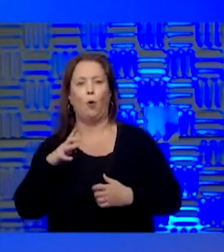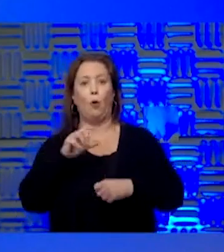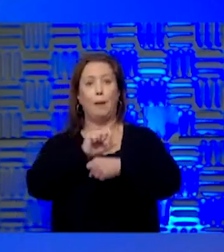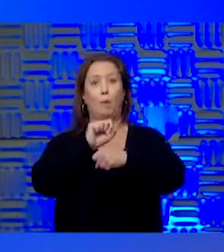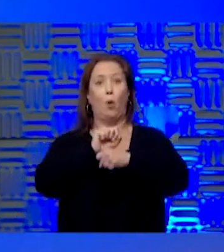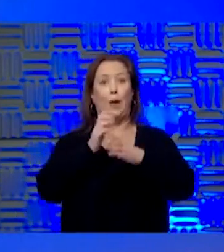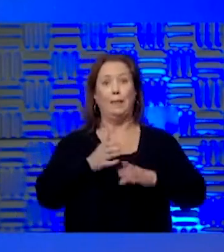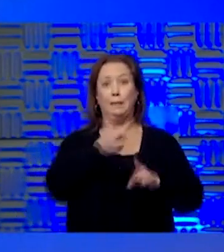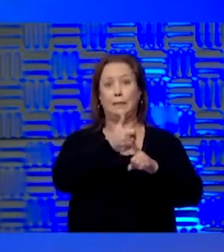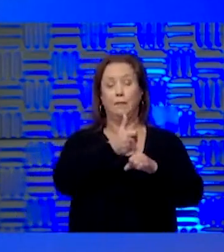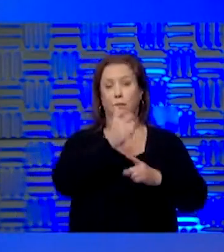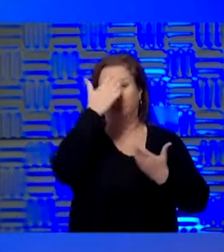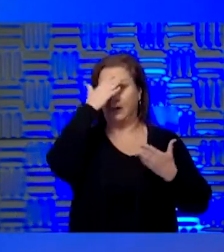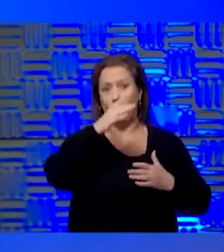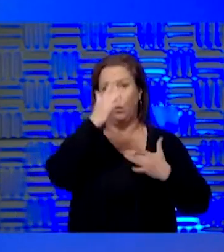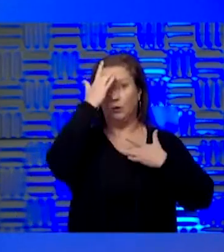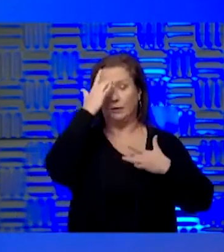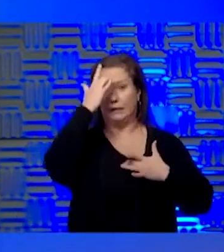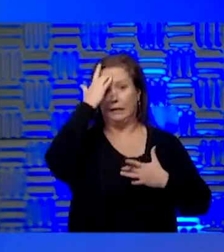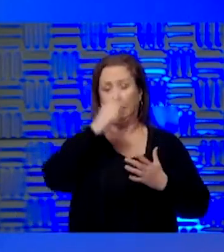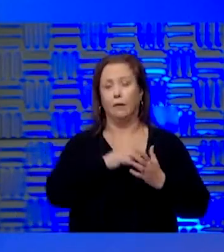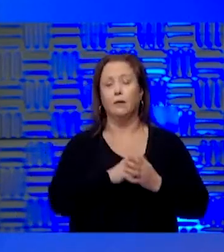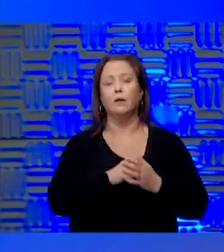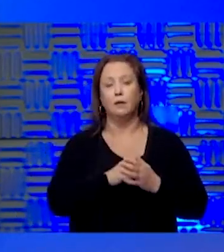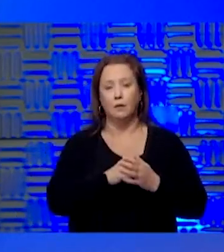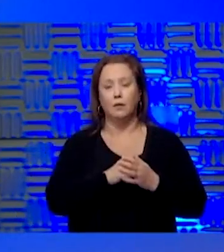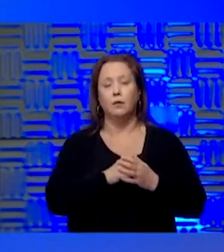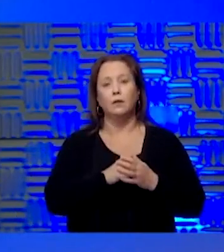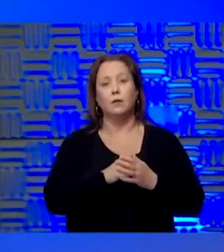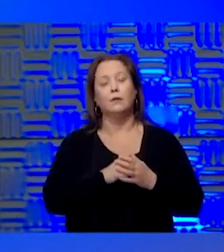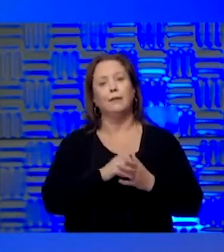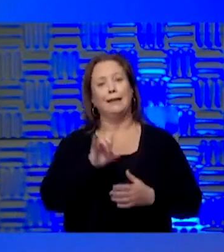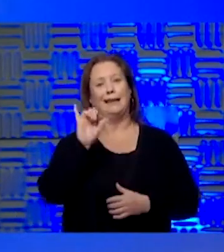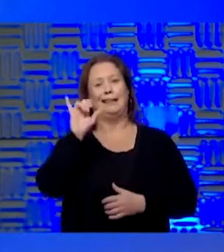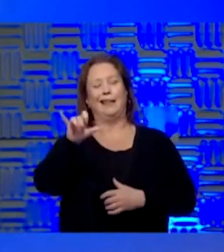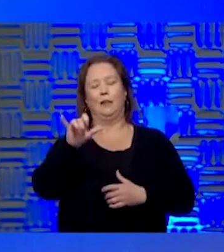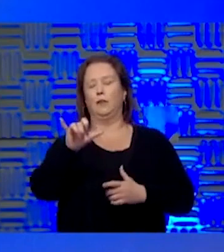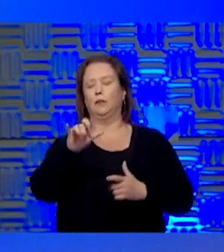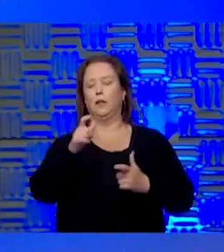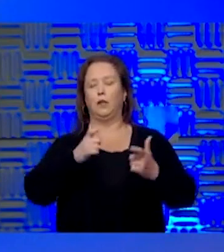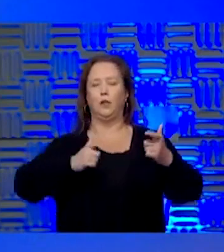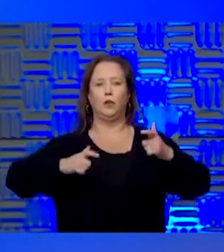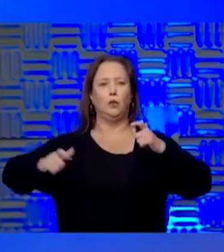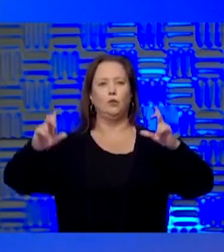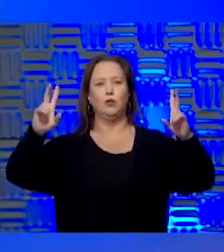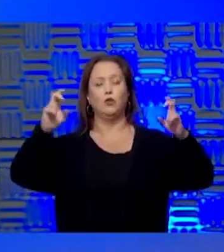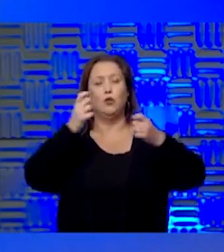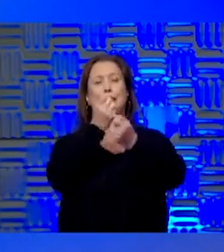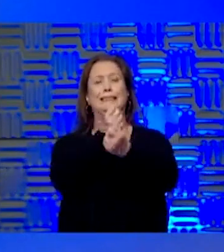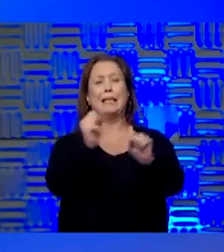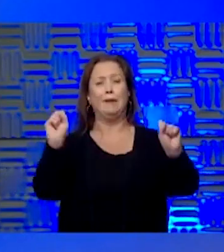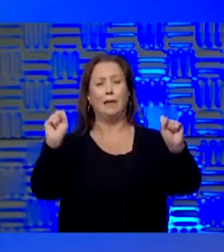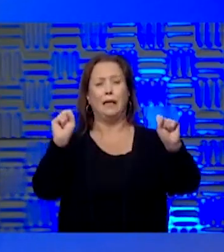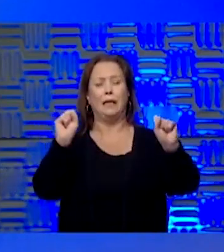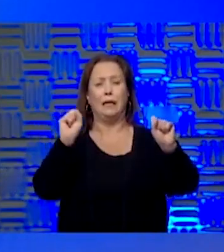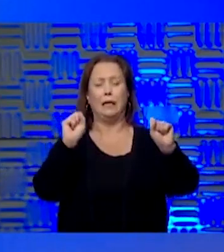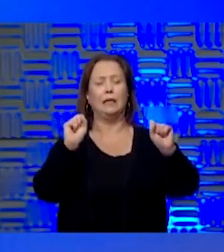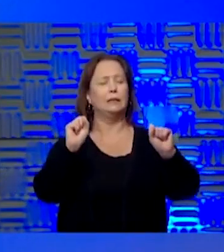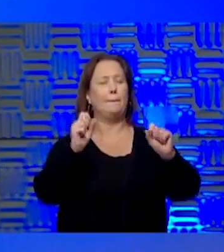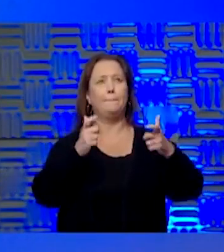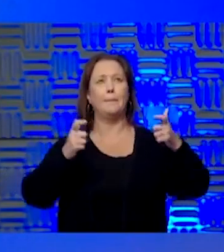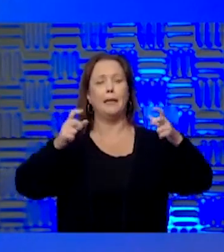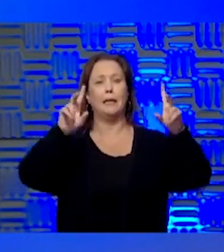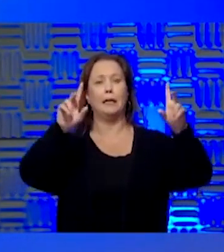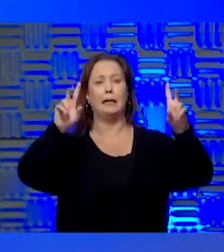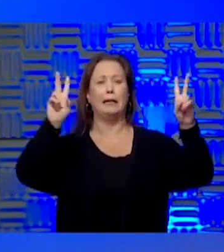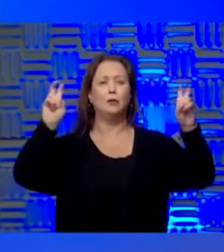ill, from an employee to you or a loved one. You know, that is a huge issue. Safety is a big issue. Well, should we be